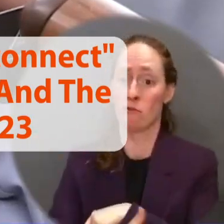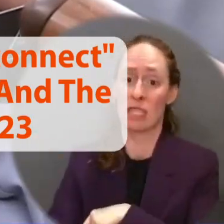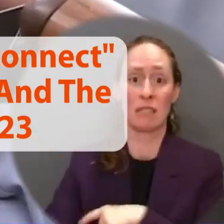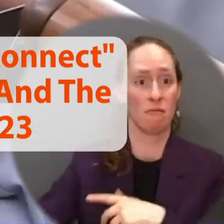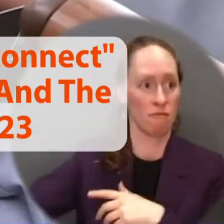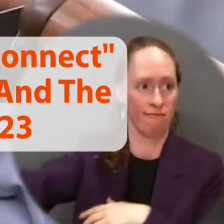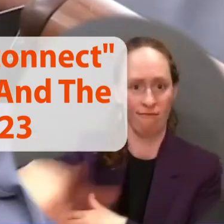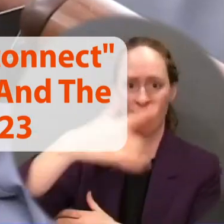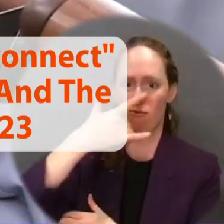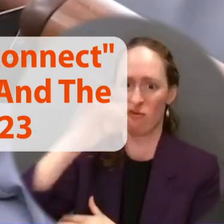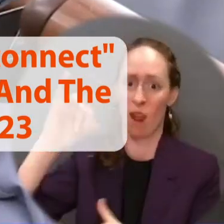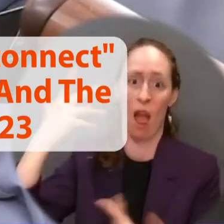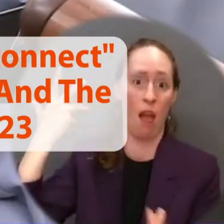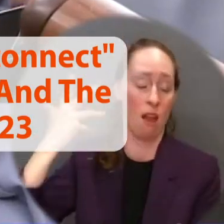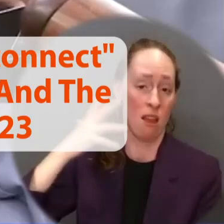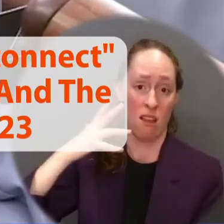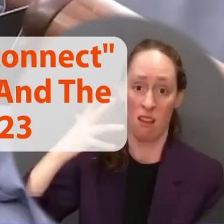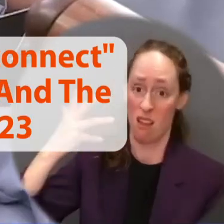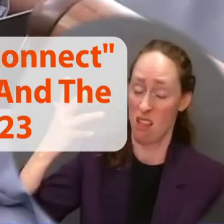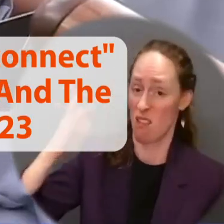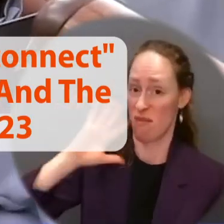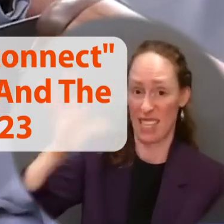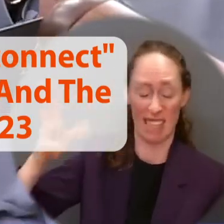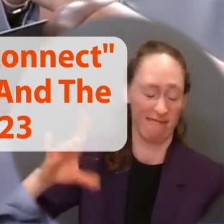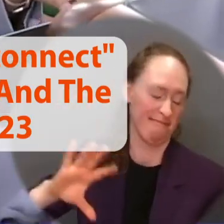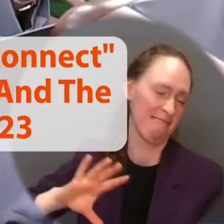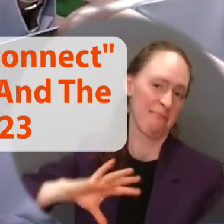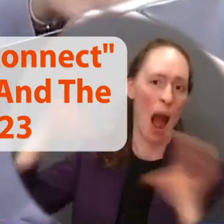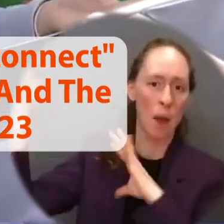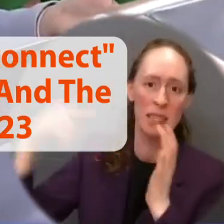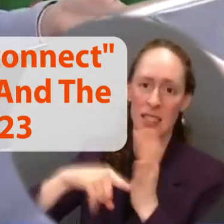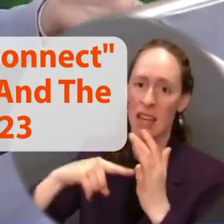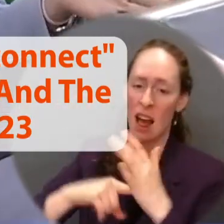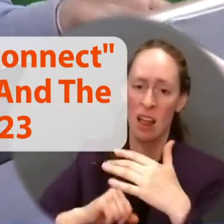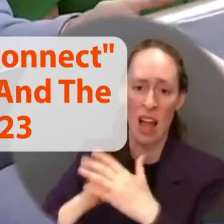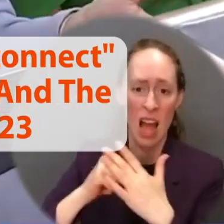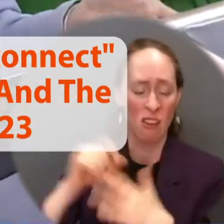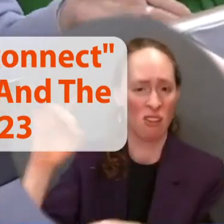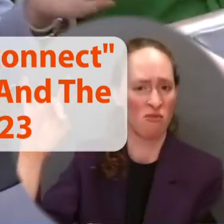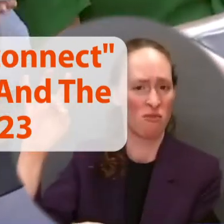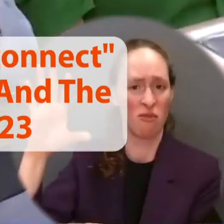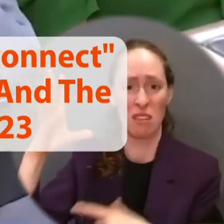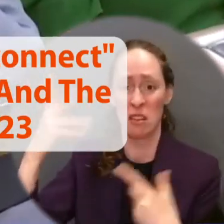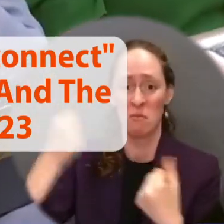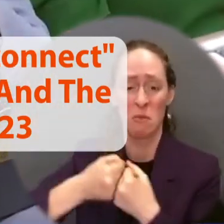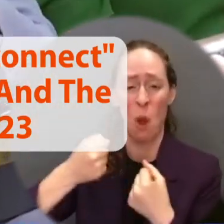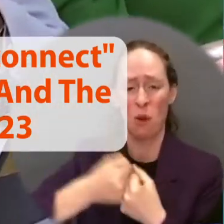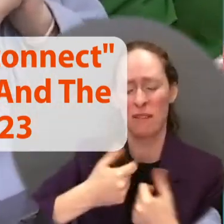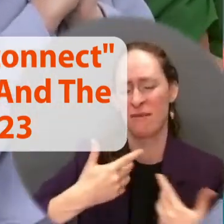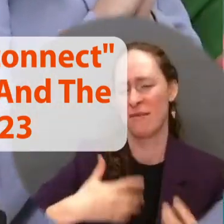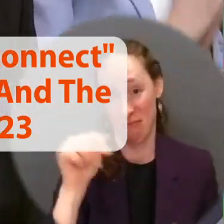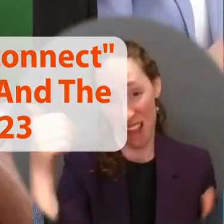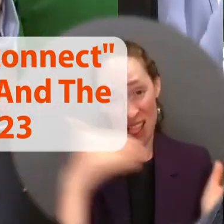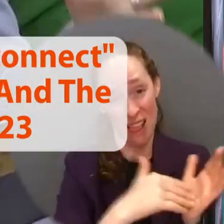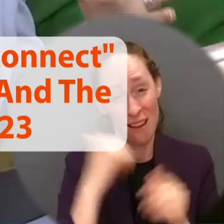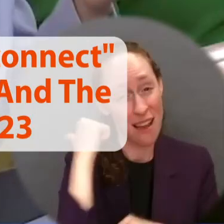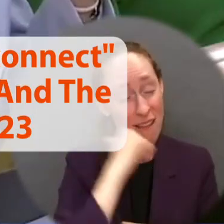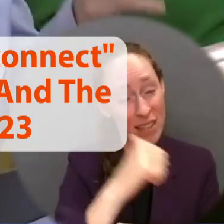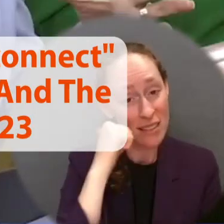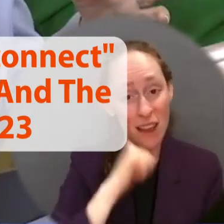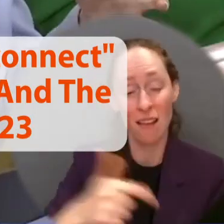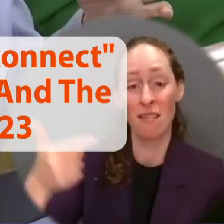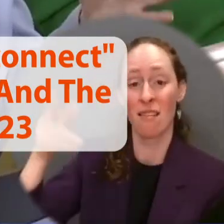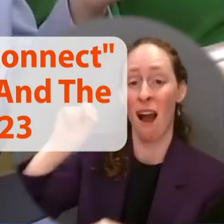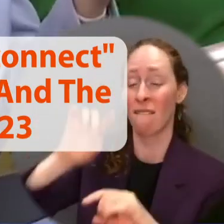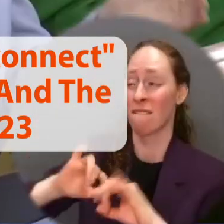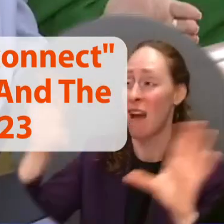you know, the southern border preparing for up to 12,000 illegal crossings a day, potentially, after Title 42 ends this week. Why is the